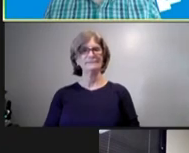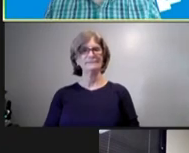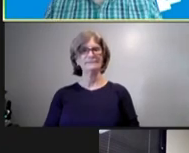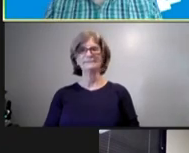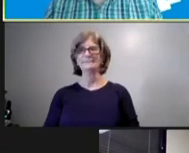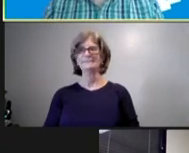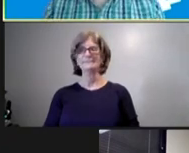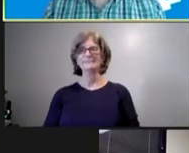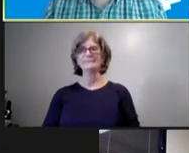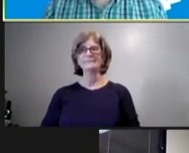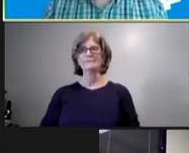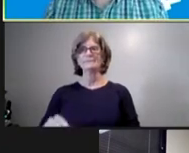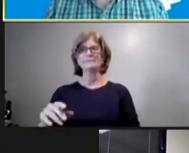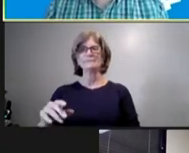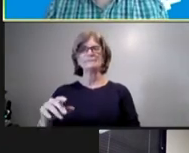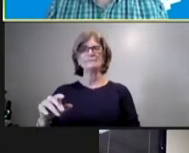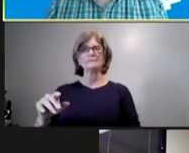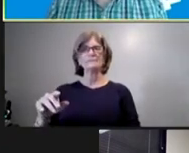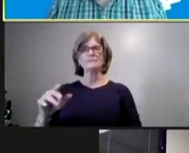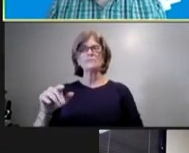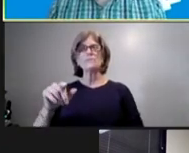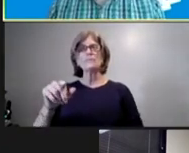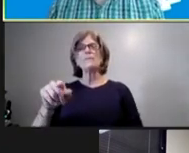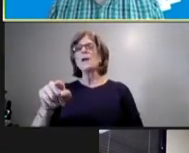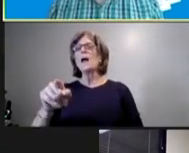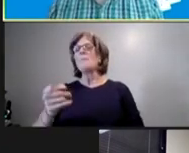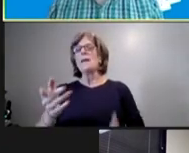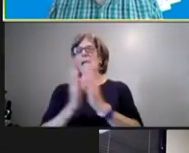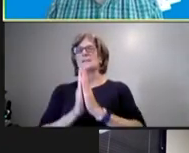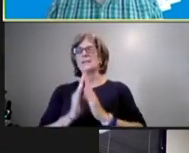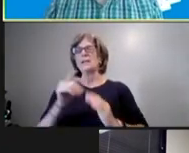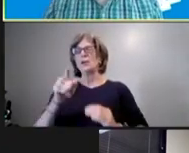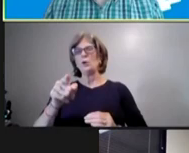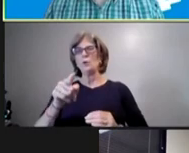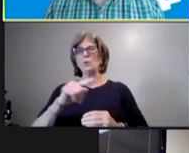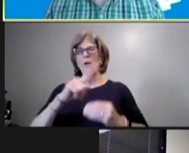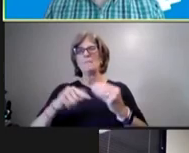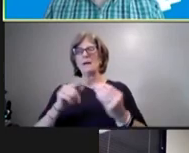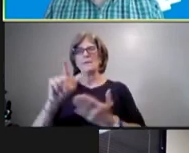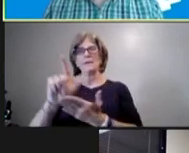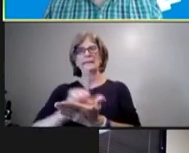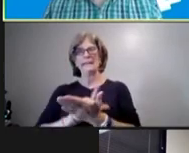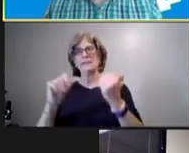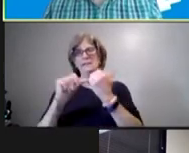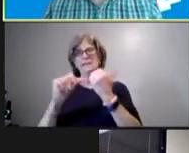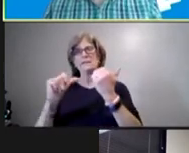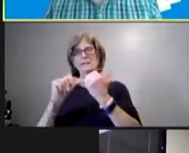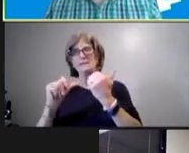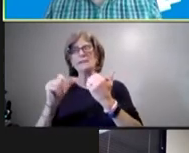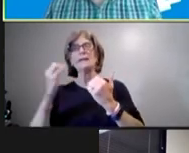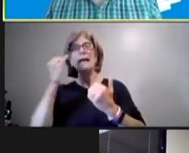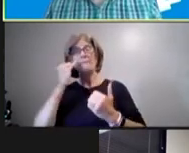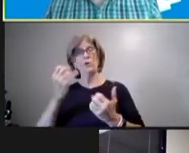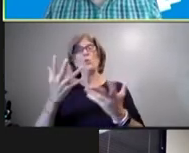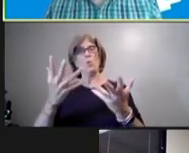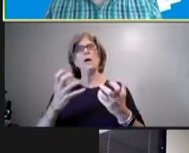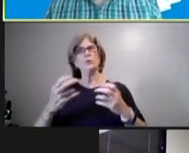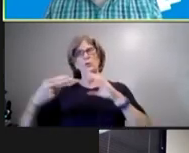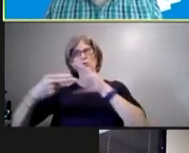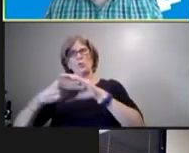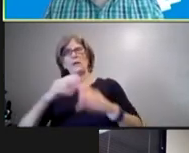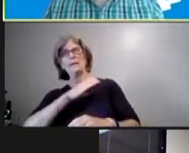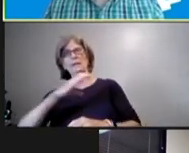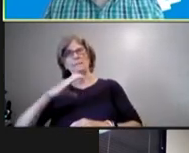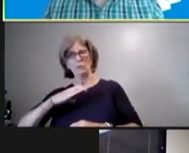If you could reach out about the legal assistance program, if you want to be a part of that review community, if you can let us know by June